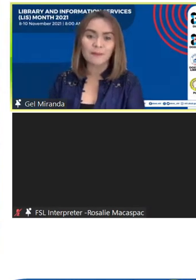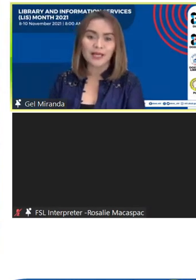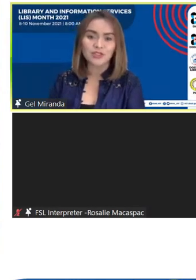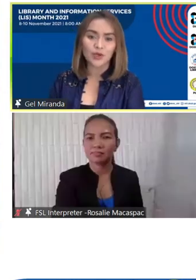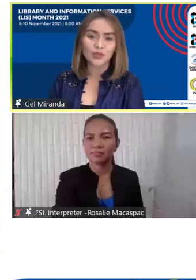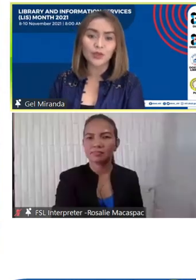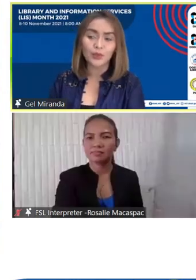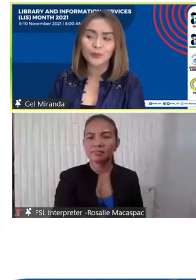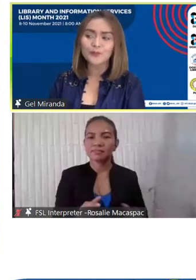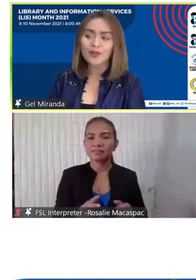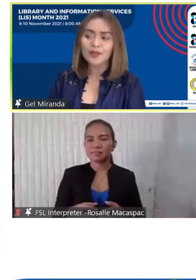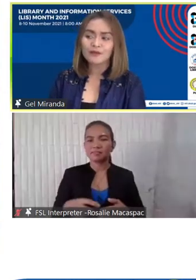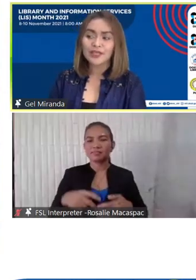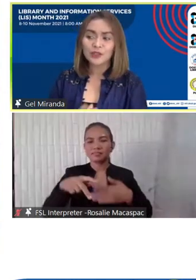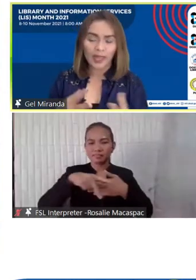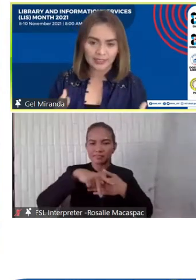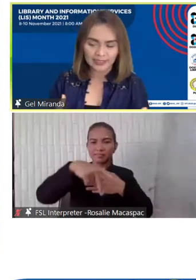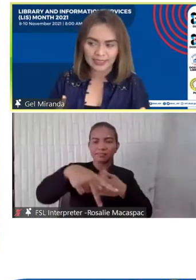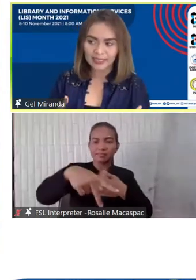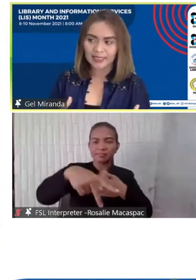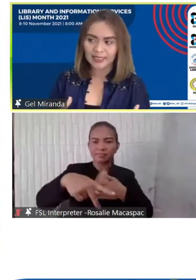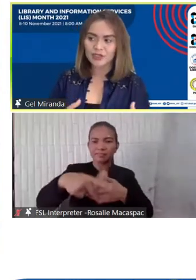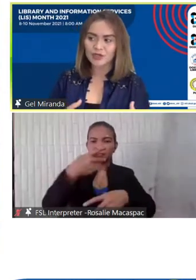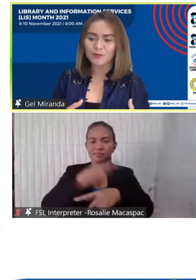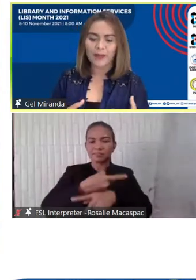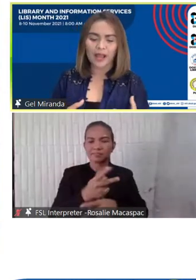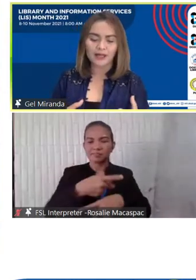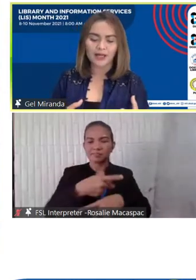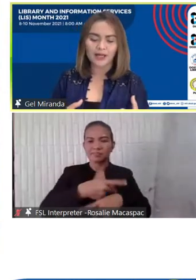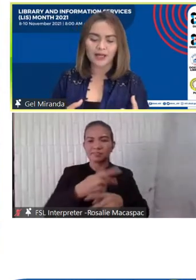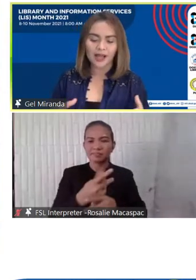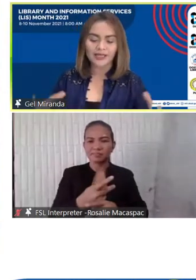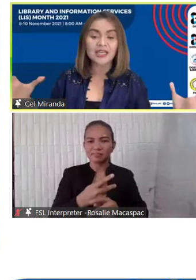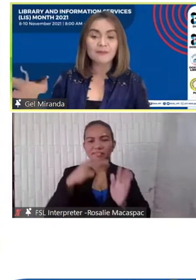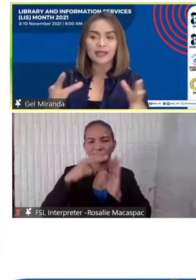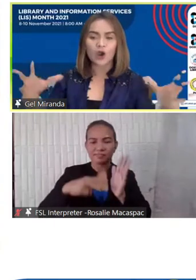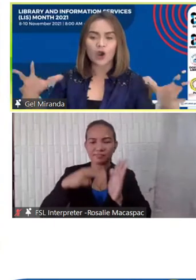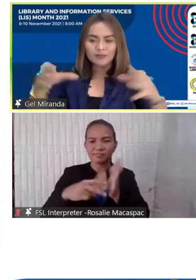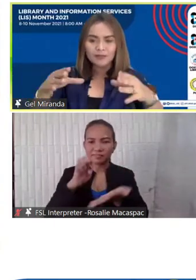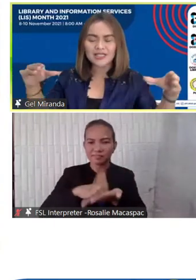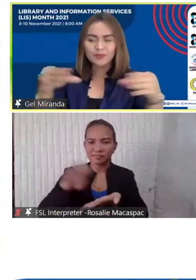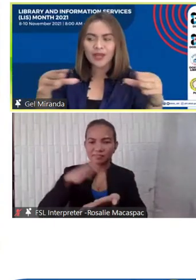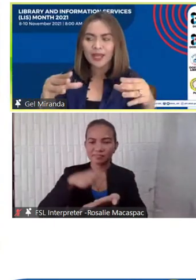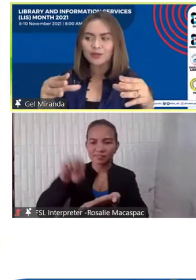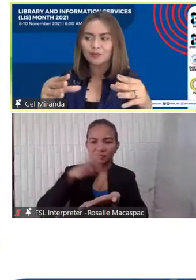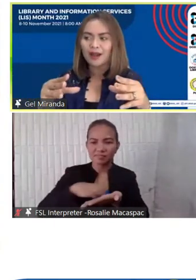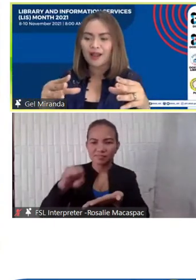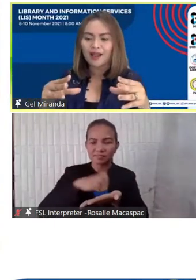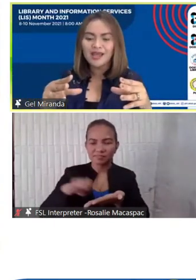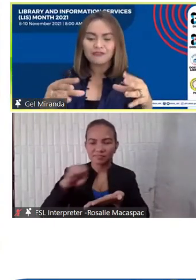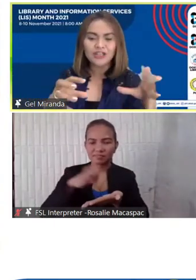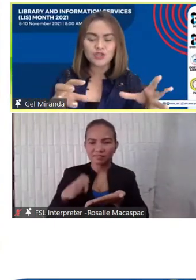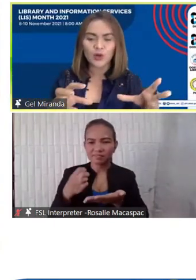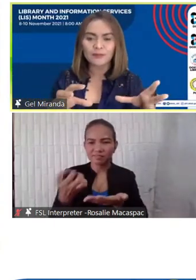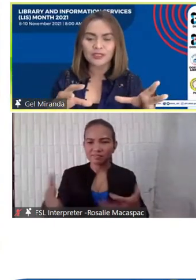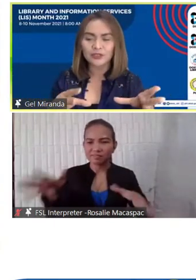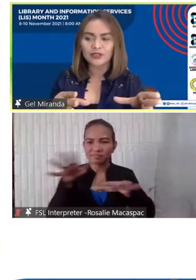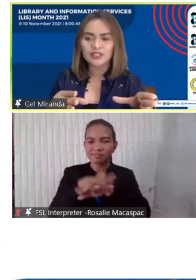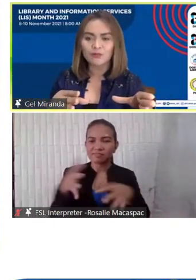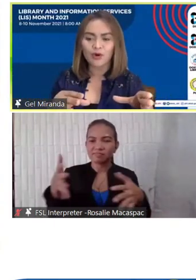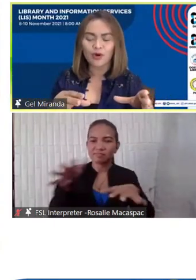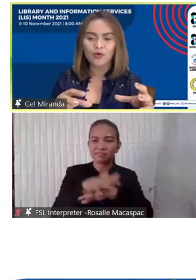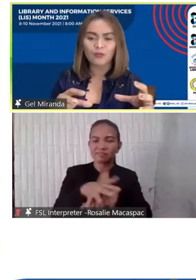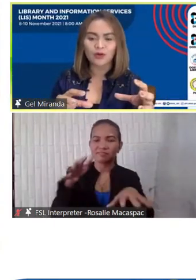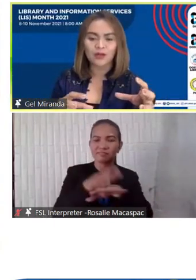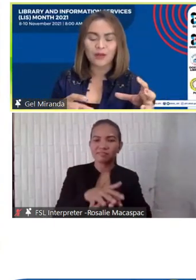na pumapasok yung video editing, yung paghihimay na o pag-mix mo na ng mga visual